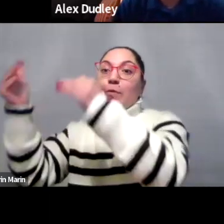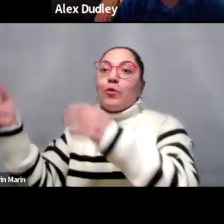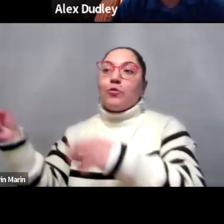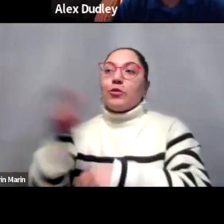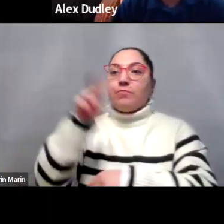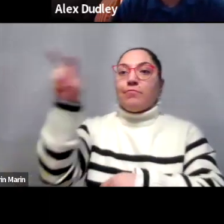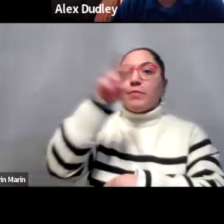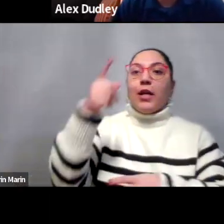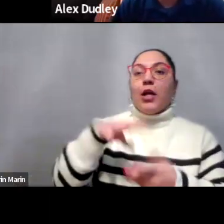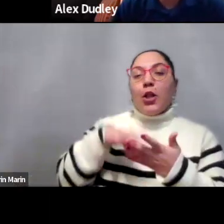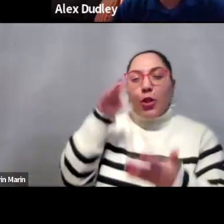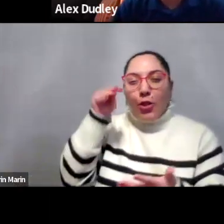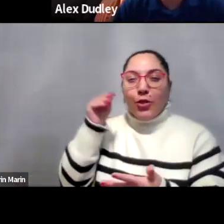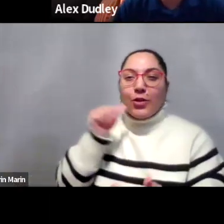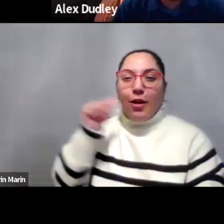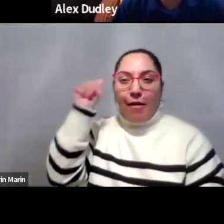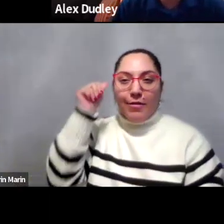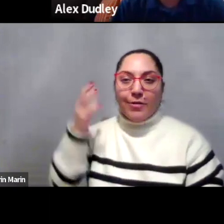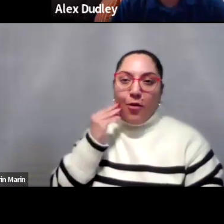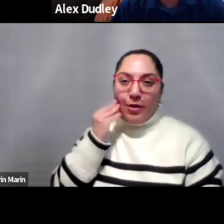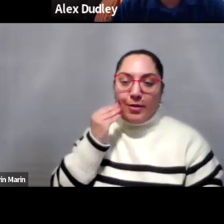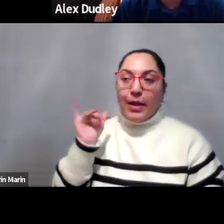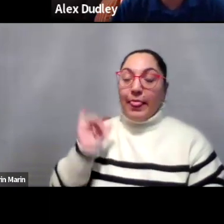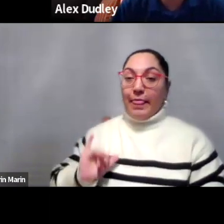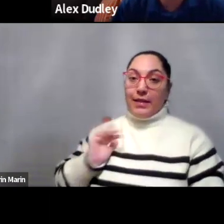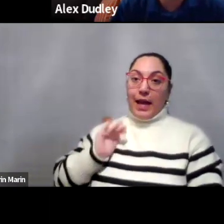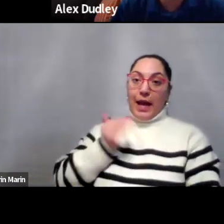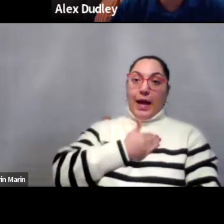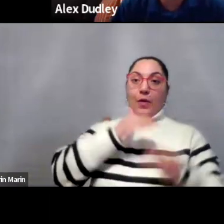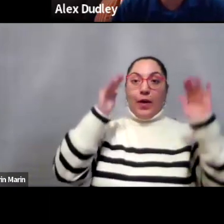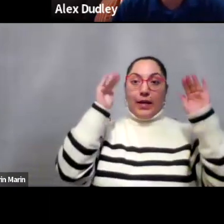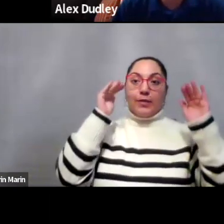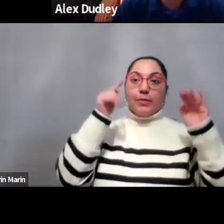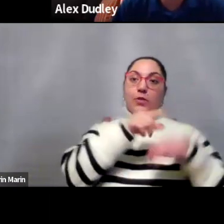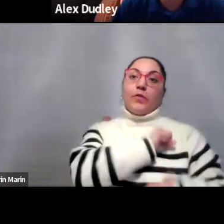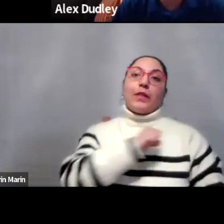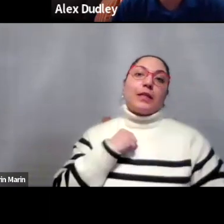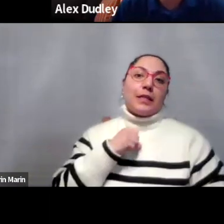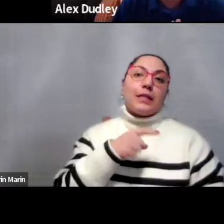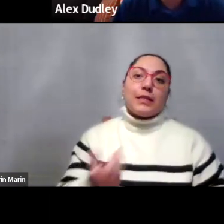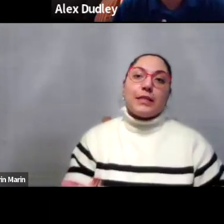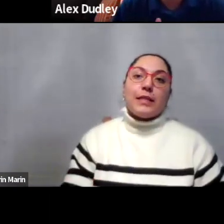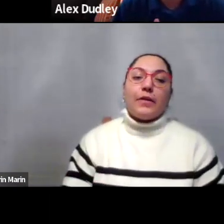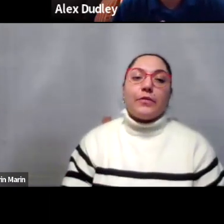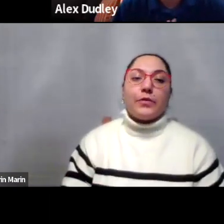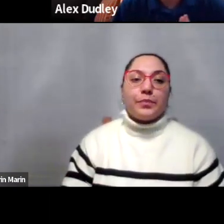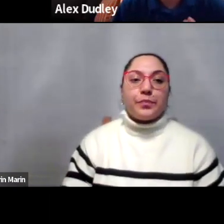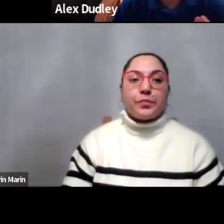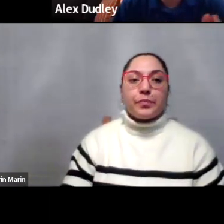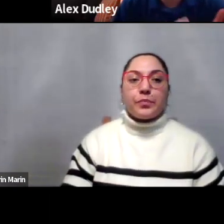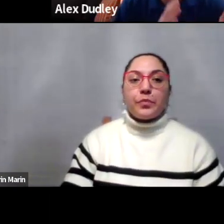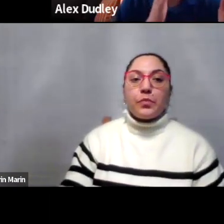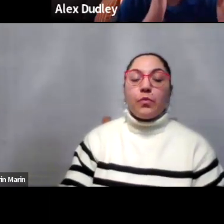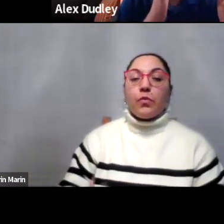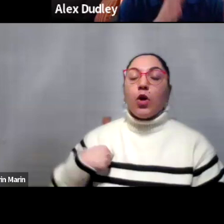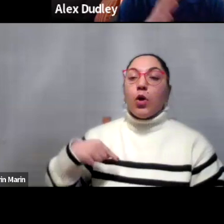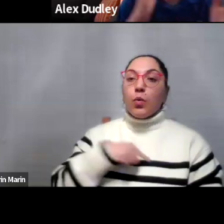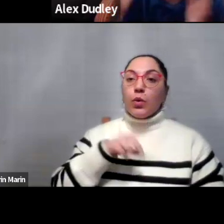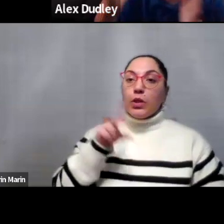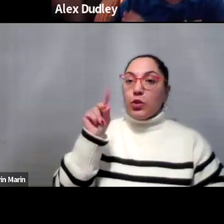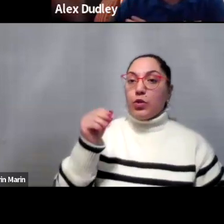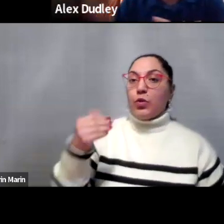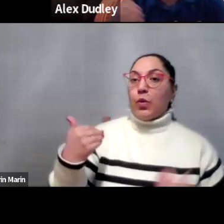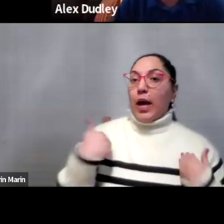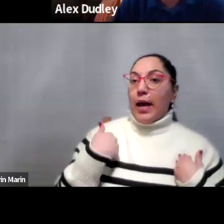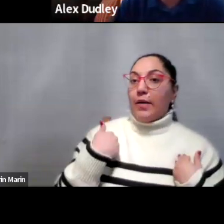the expectation of our staff and of our consumers, of everybody that works with us. So we do kind of